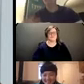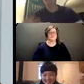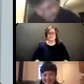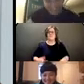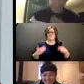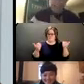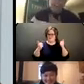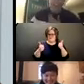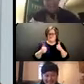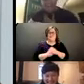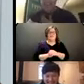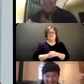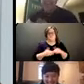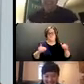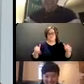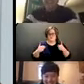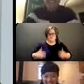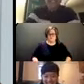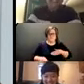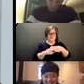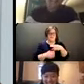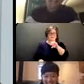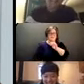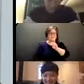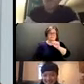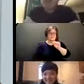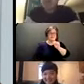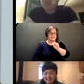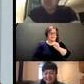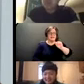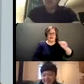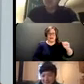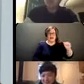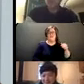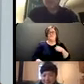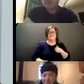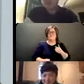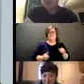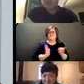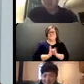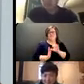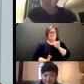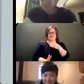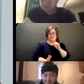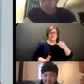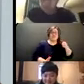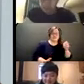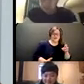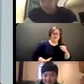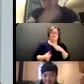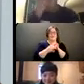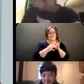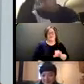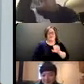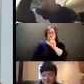great. Okay, so just to introduce myself, my name is Sana. My pronouns are she, her, and I'm the Artist Programs Coordinator at STEPS Public Art. So